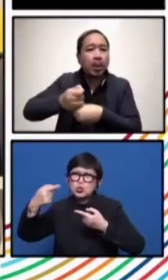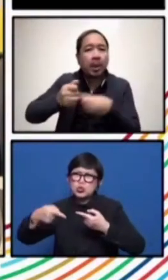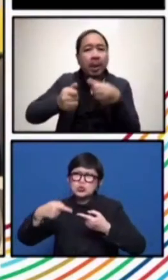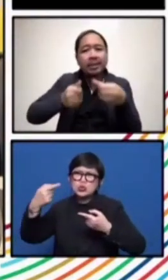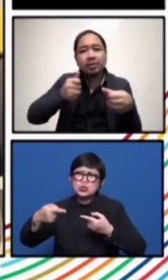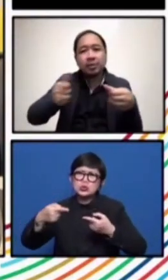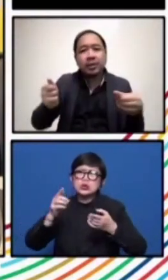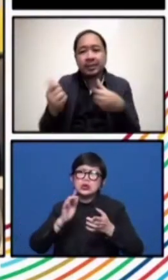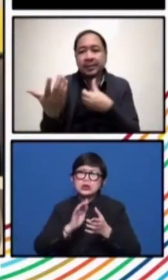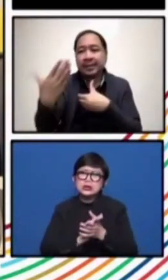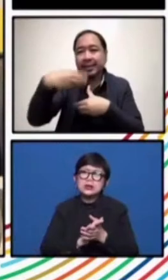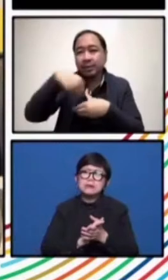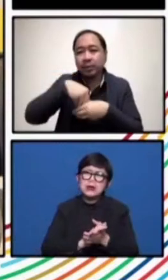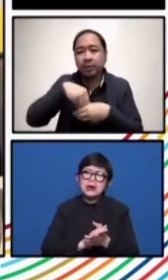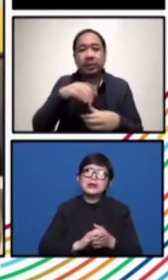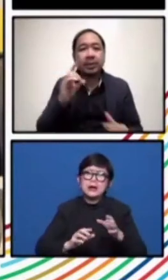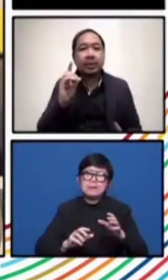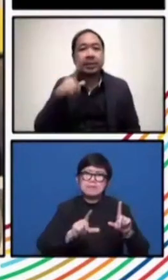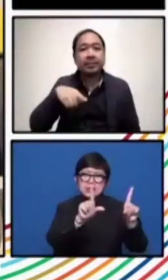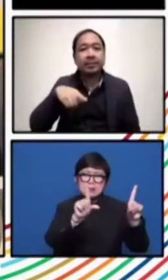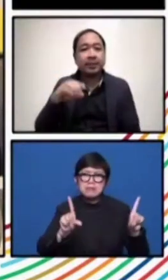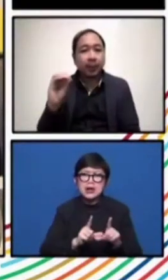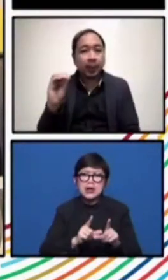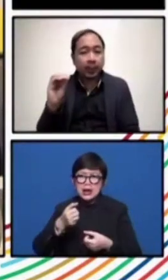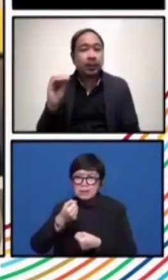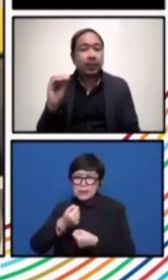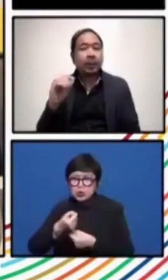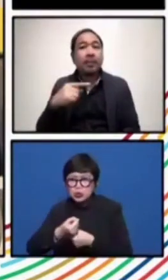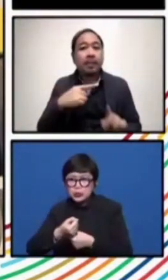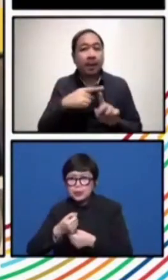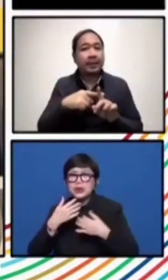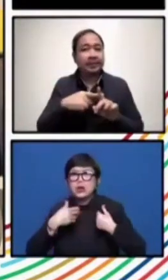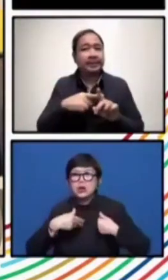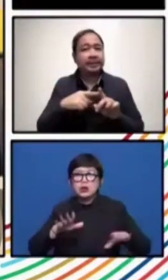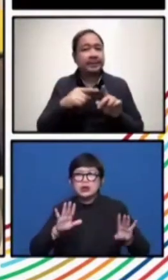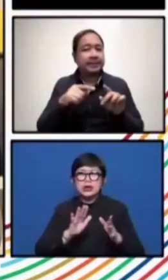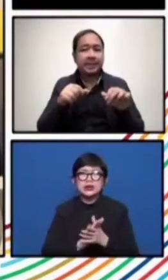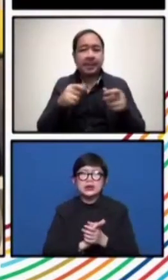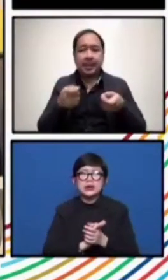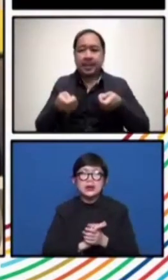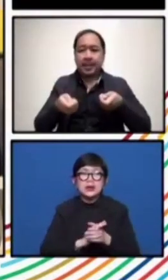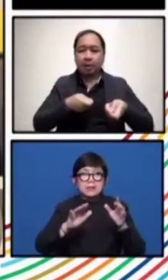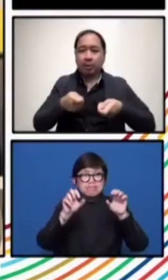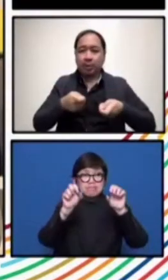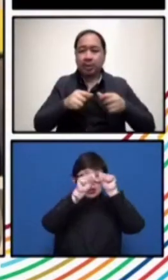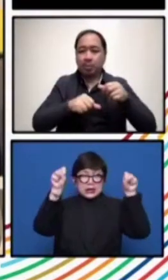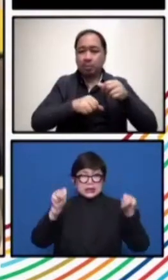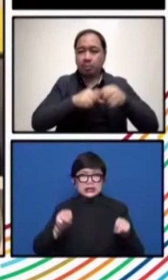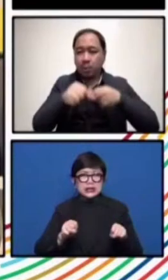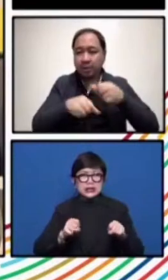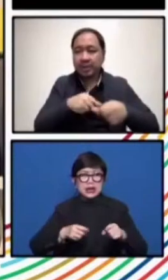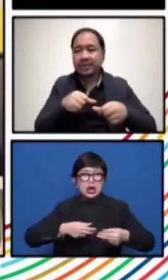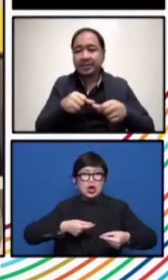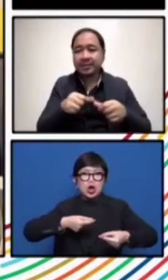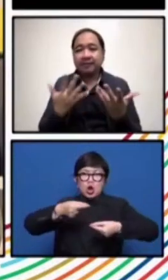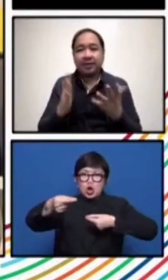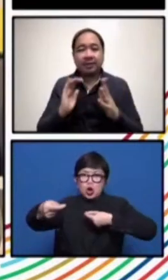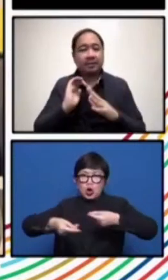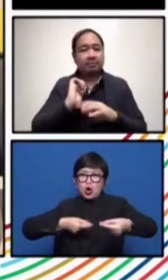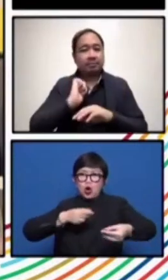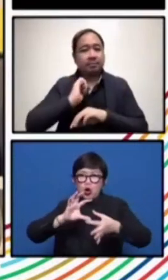person with disability coordination mechanism with disability coordination mechanism have been